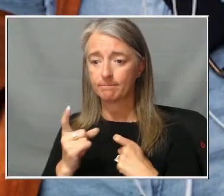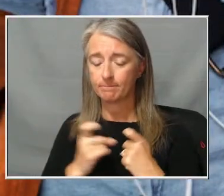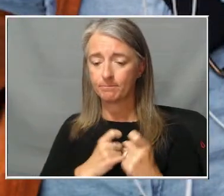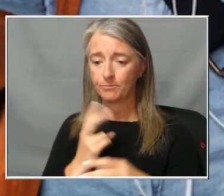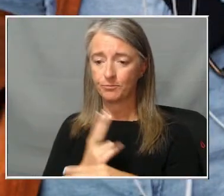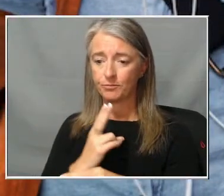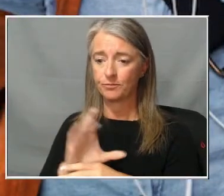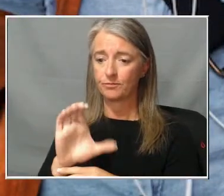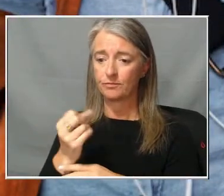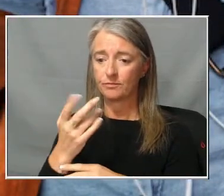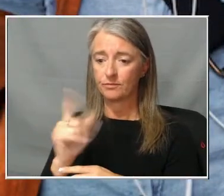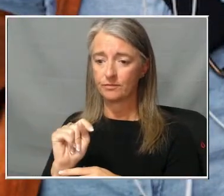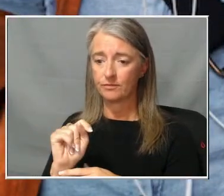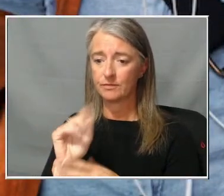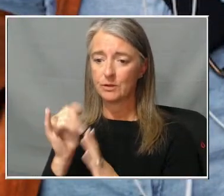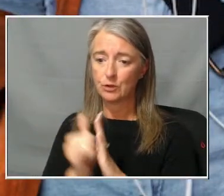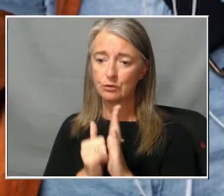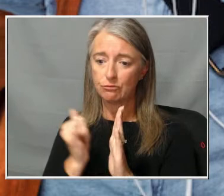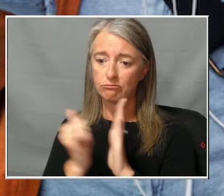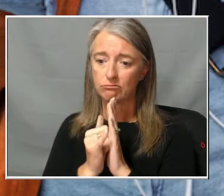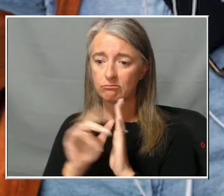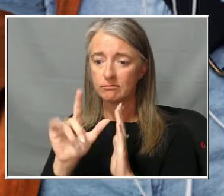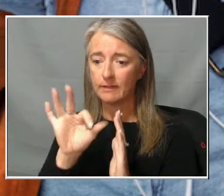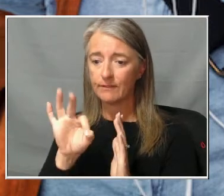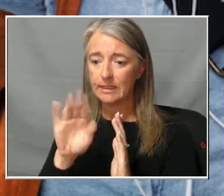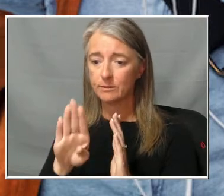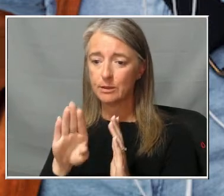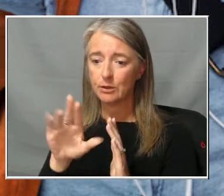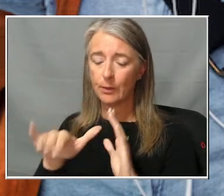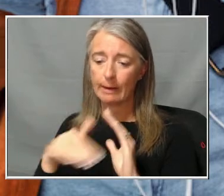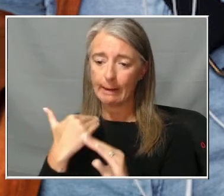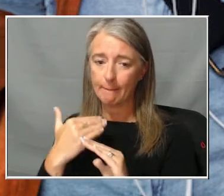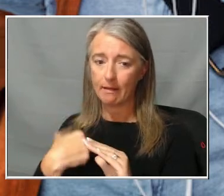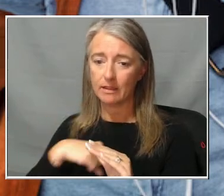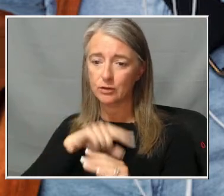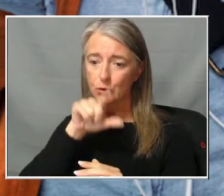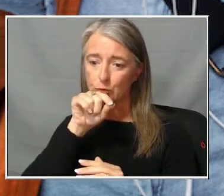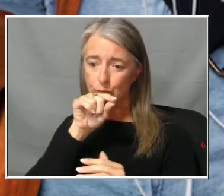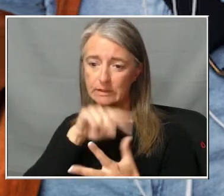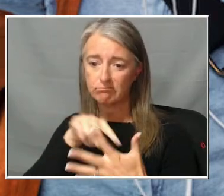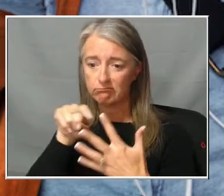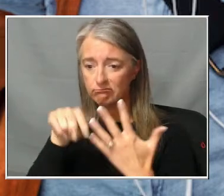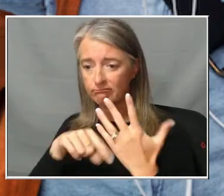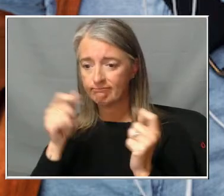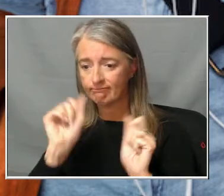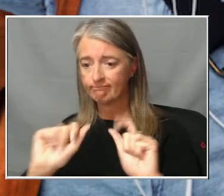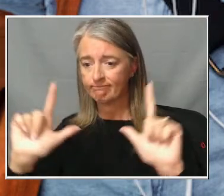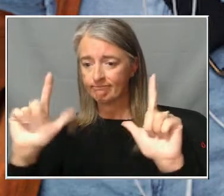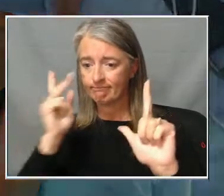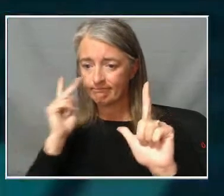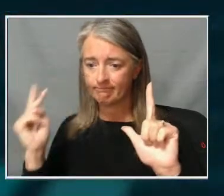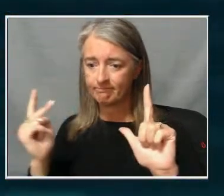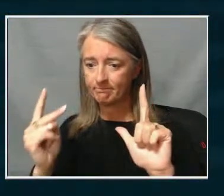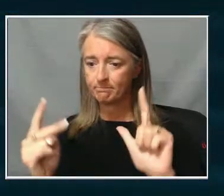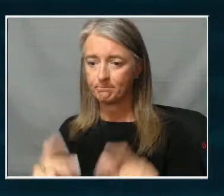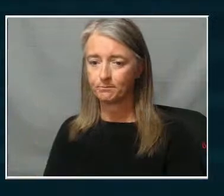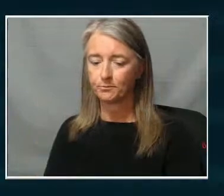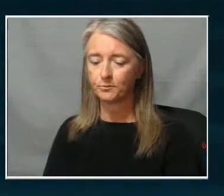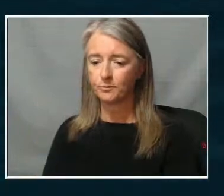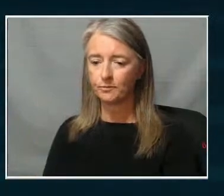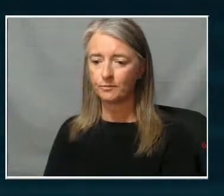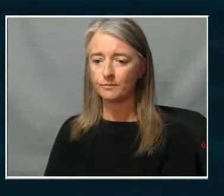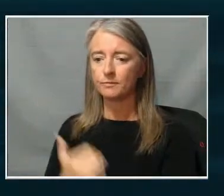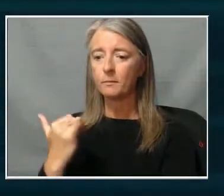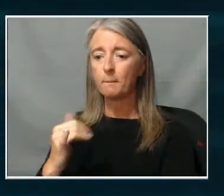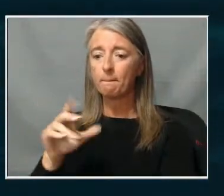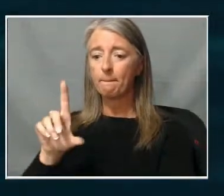YouTube or Facebook. You can tweet us or email us at the Medical News Network. The info is right there on your screen. Let's get a quick check of our COVID count with Dr. Dana Hawkinson. Good morning.